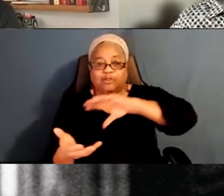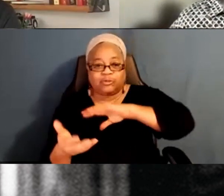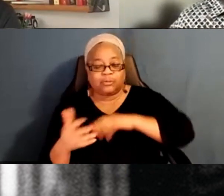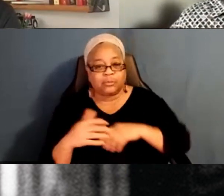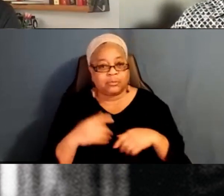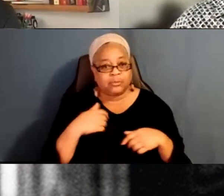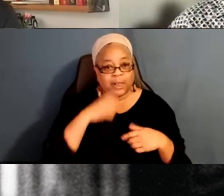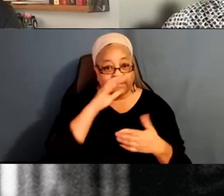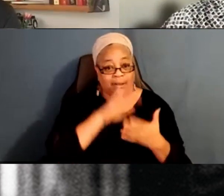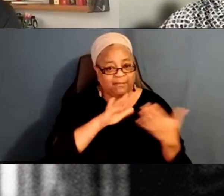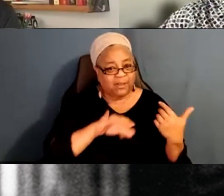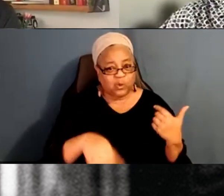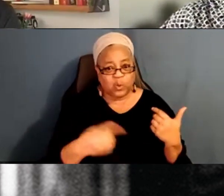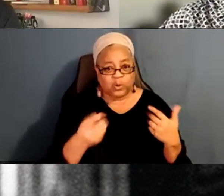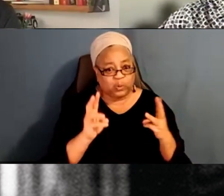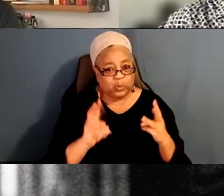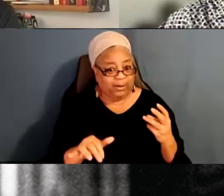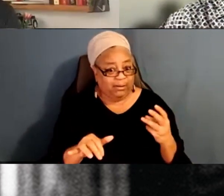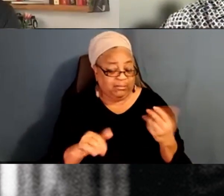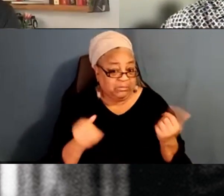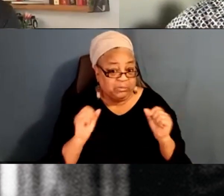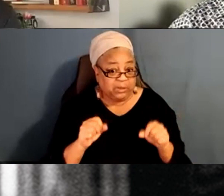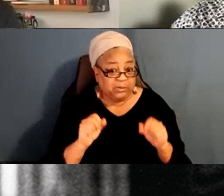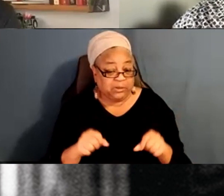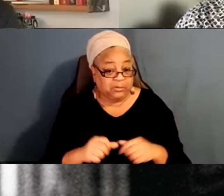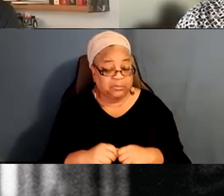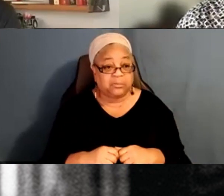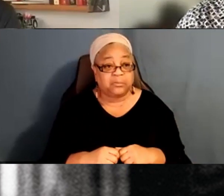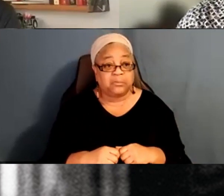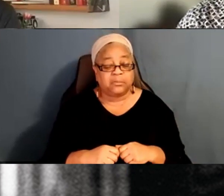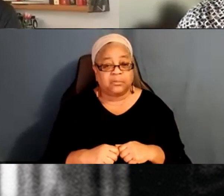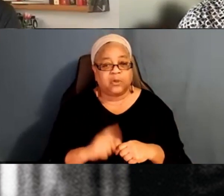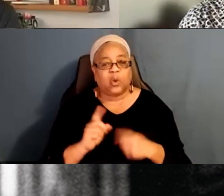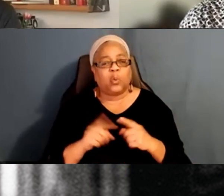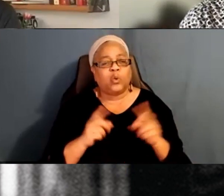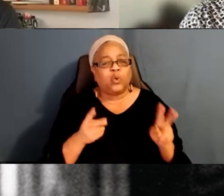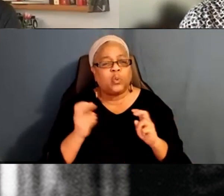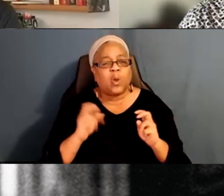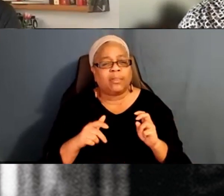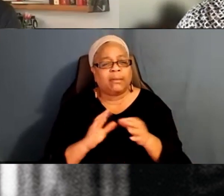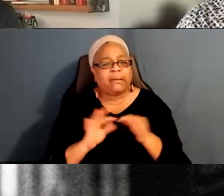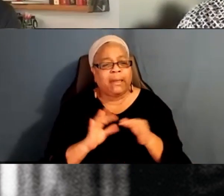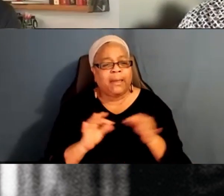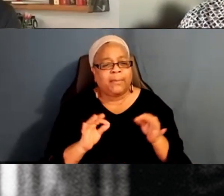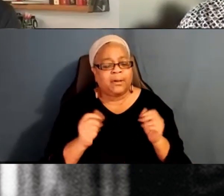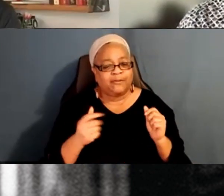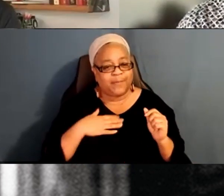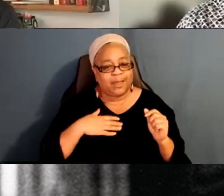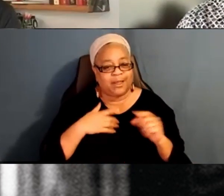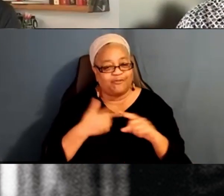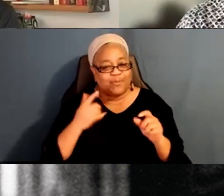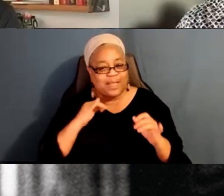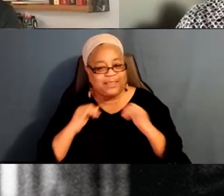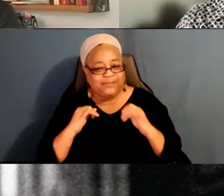that that's the only way that's possible. I mean, it's the other thing that, I mean, when you quoted that comment of mine from that interview, and I